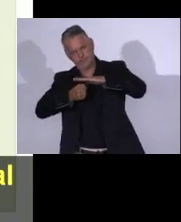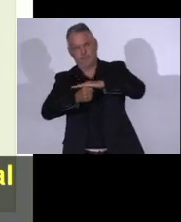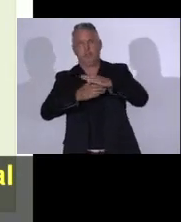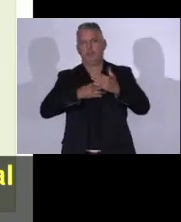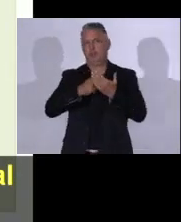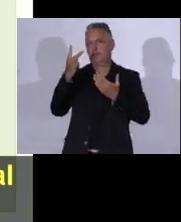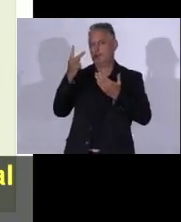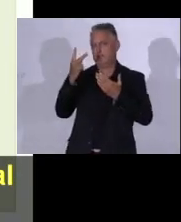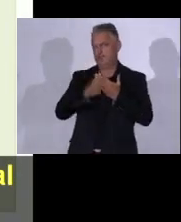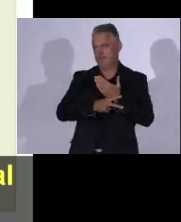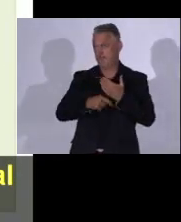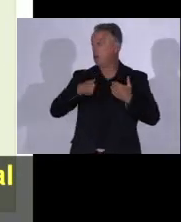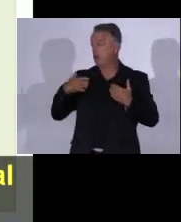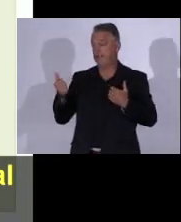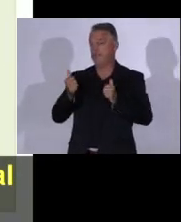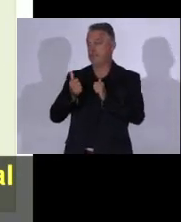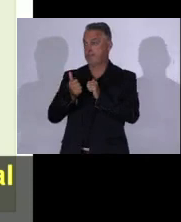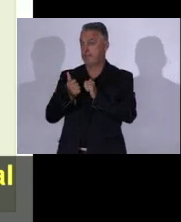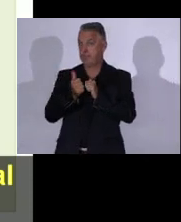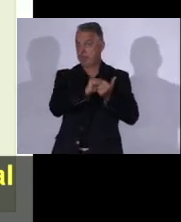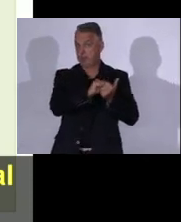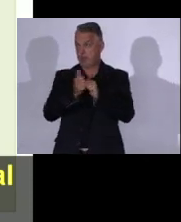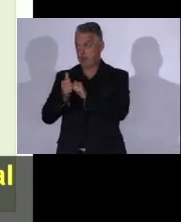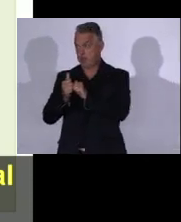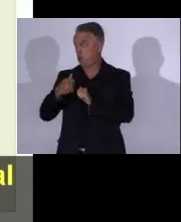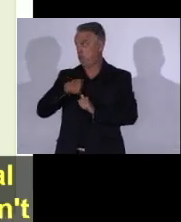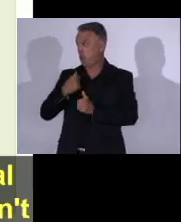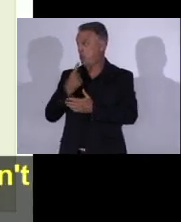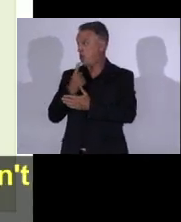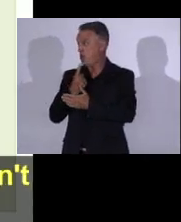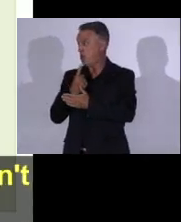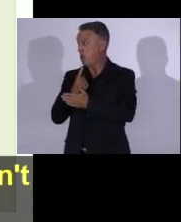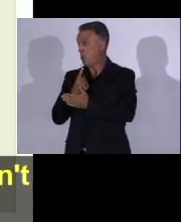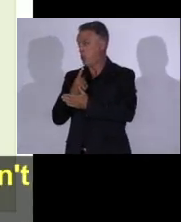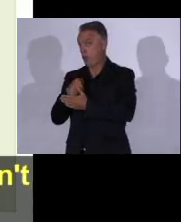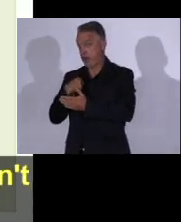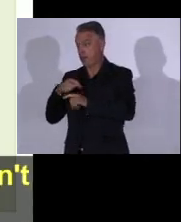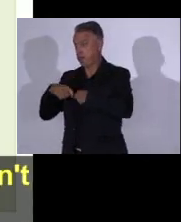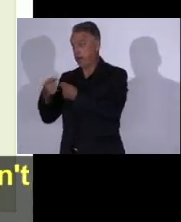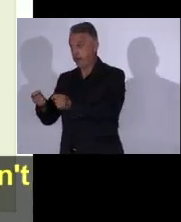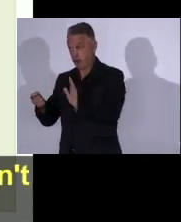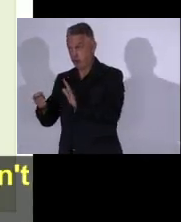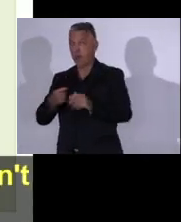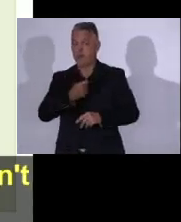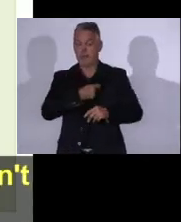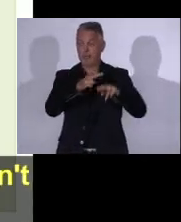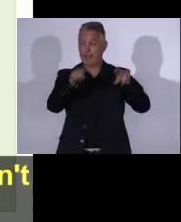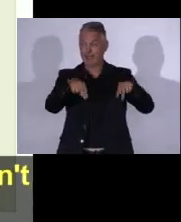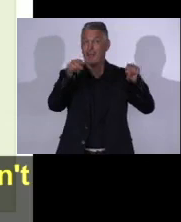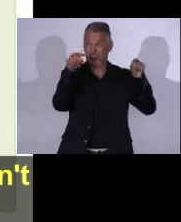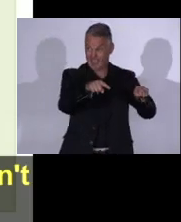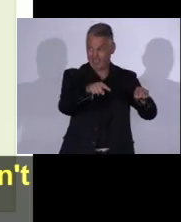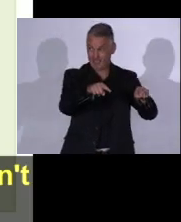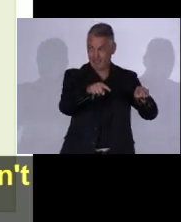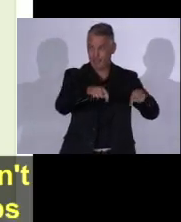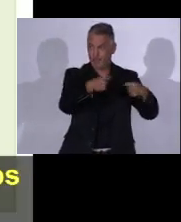It is a partnership. We don't deliver the program. Our member camps do that. My job is to get the groups together and take them out to the